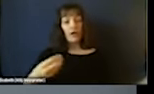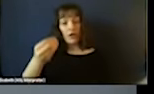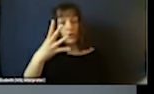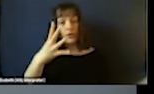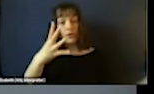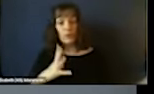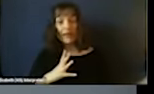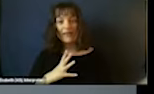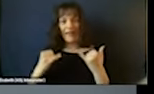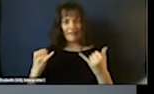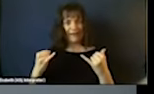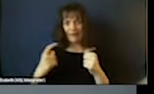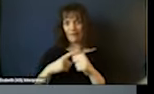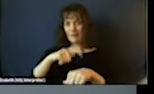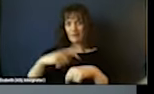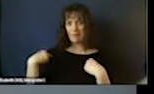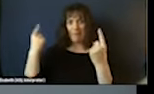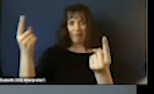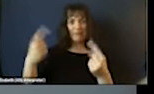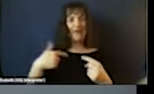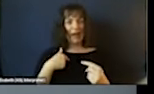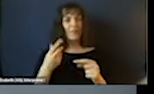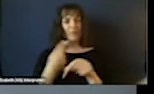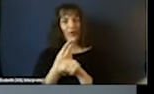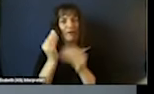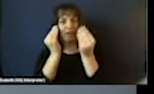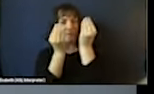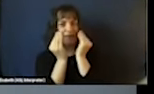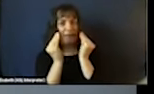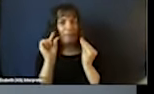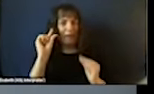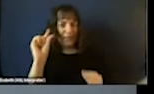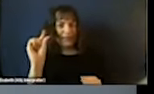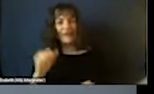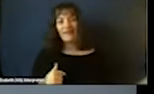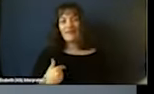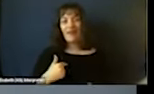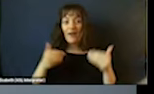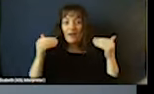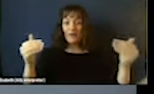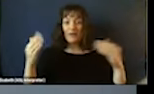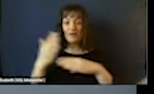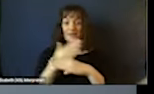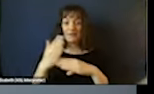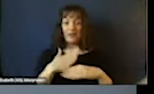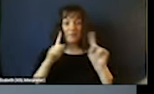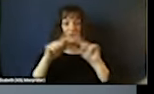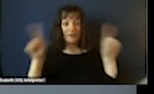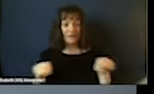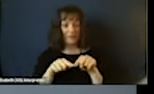I'm wearing a little bit of makeup. And I'm gonna share my screen so you all can see